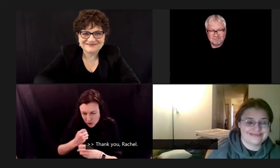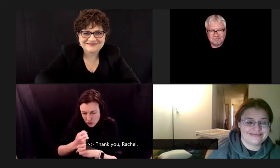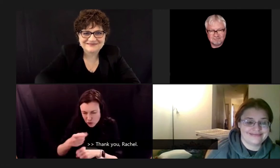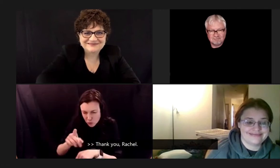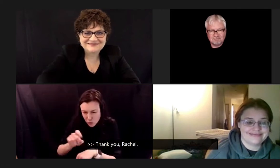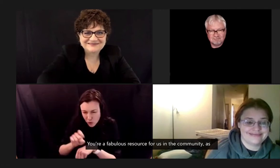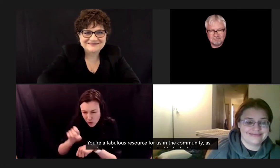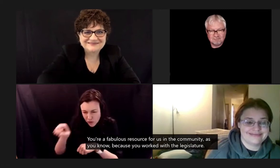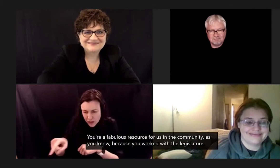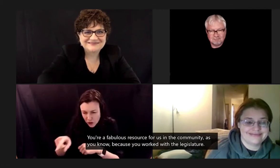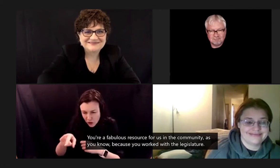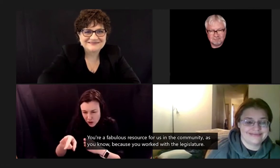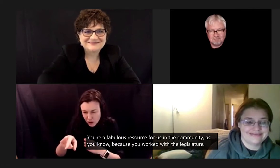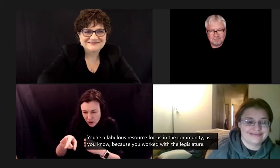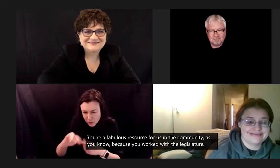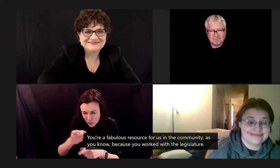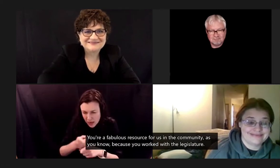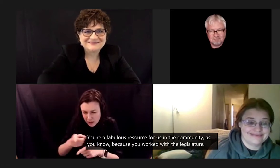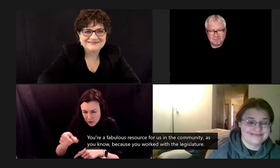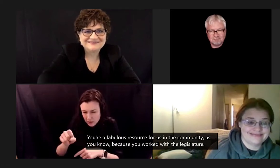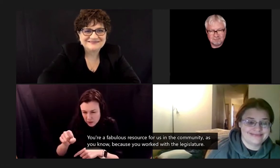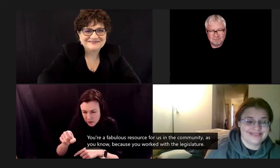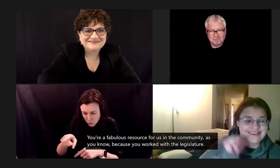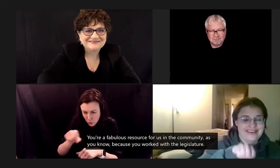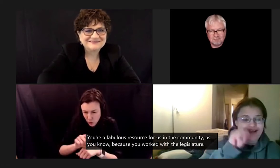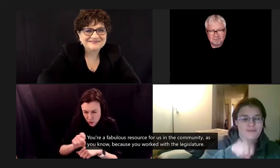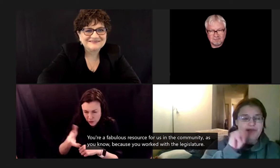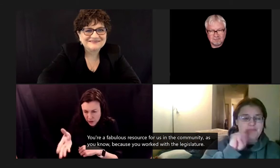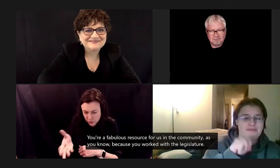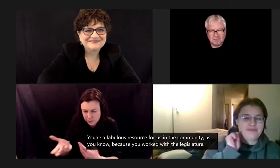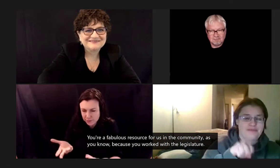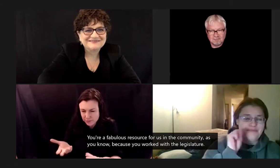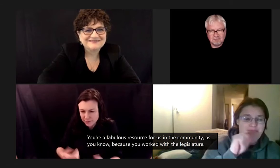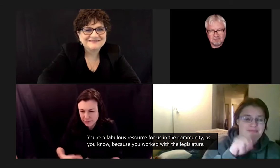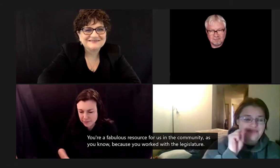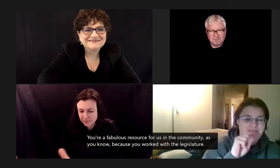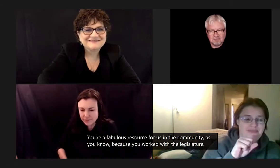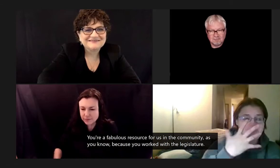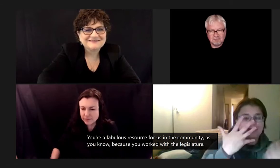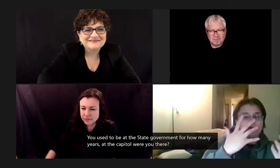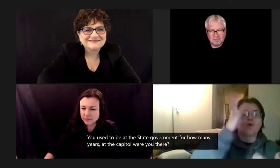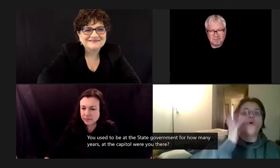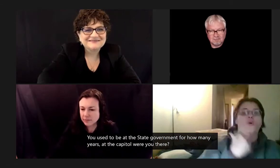be at the state government for how many years at the Capitol were you there?